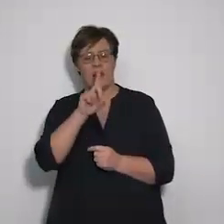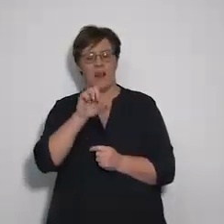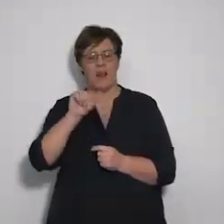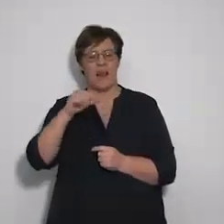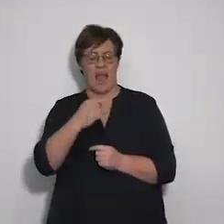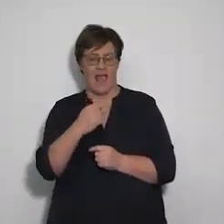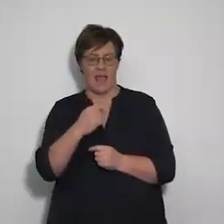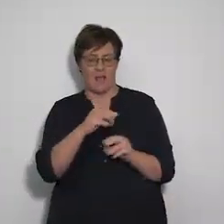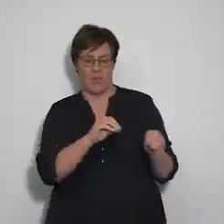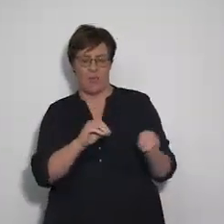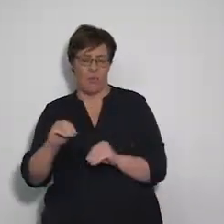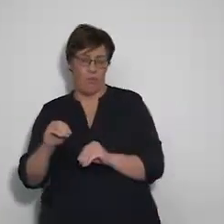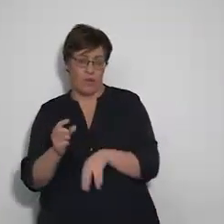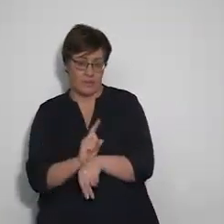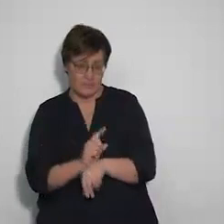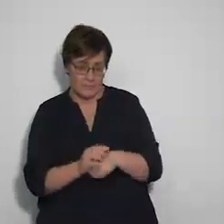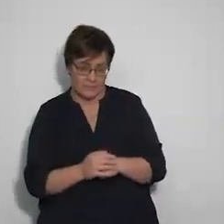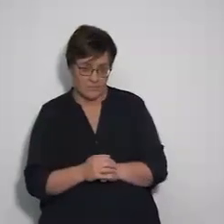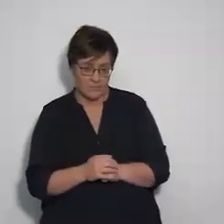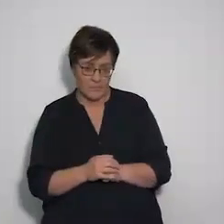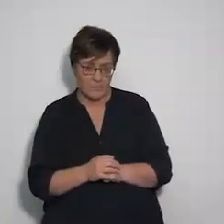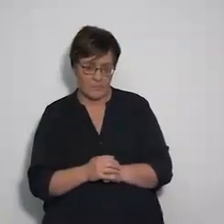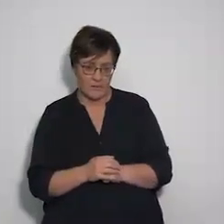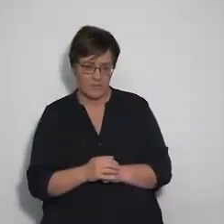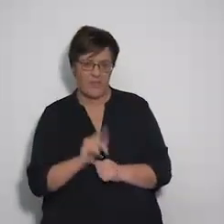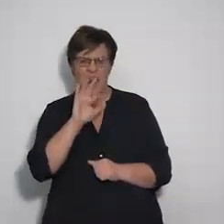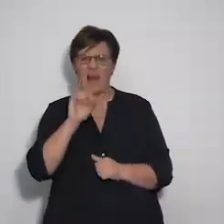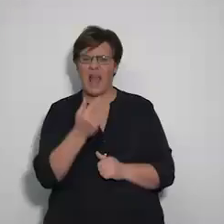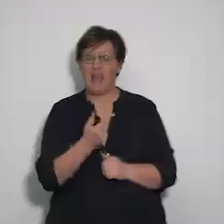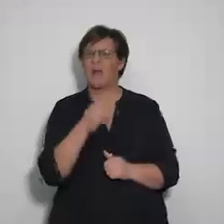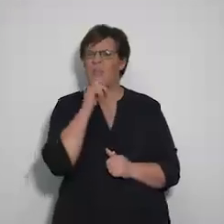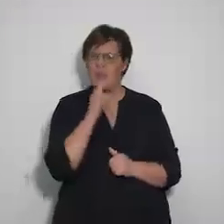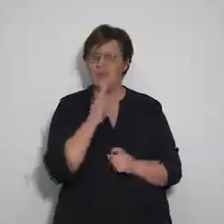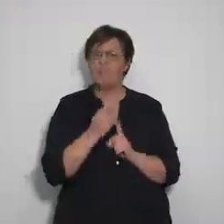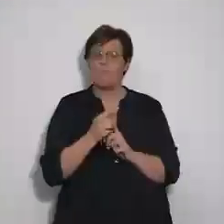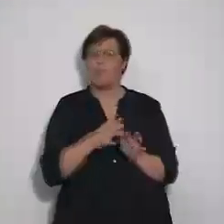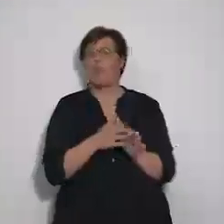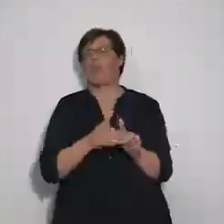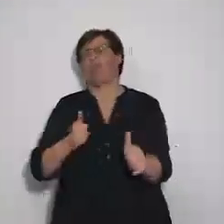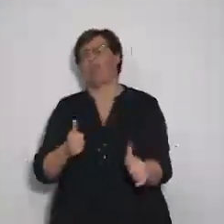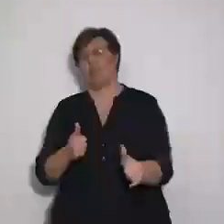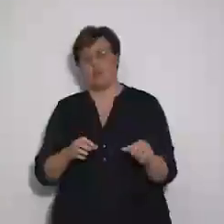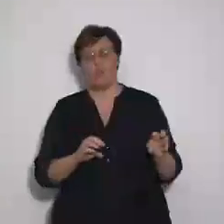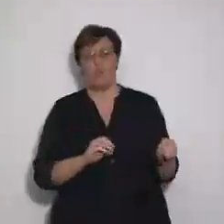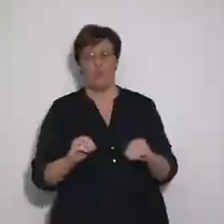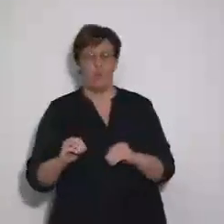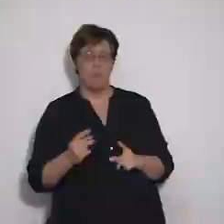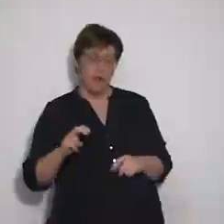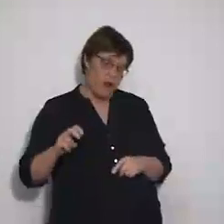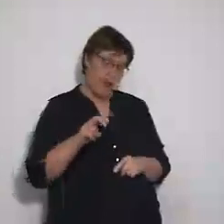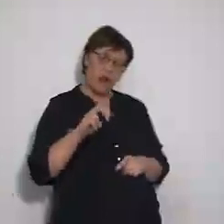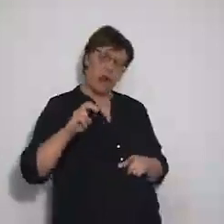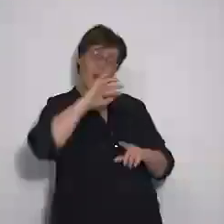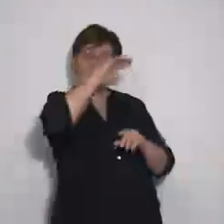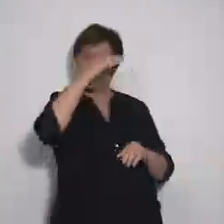a lag phase. Now, if you lag, it means you hang behind a little bit. So if you're going on a